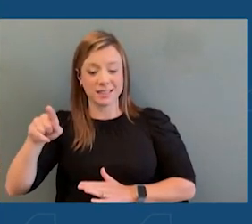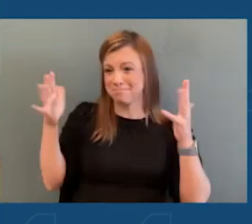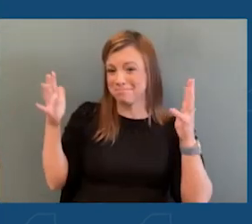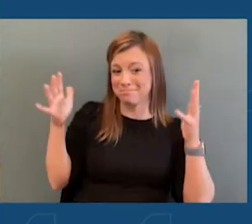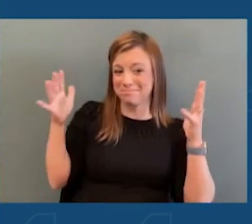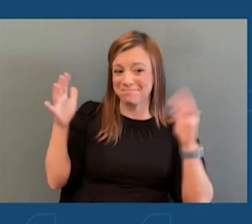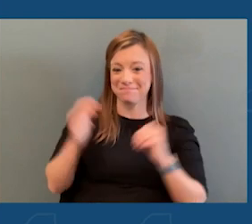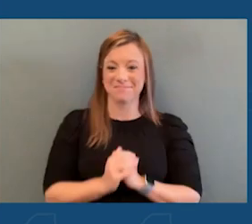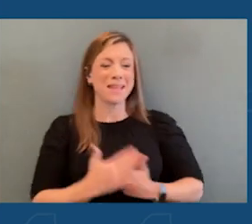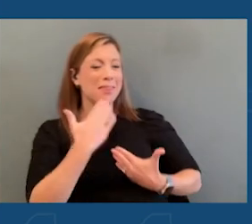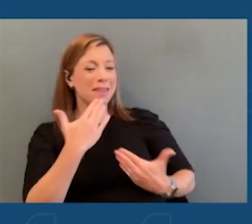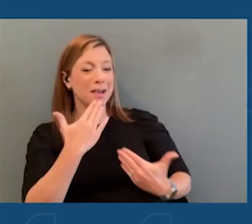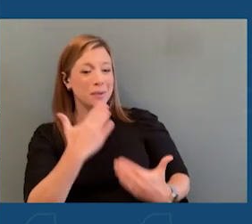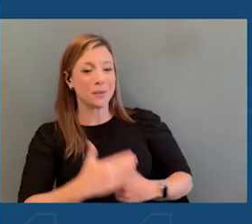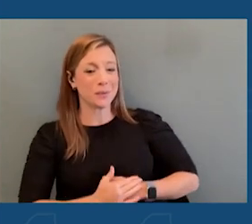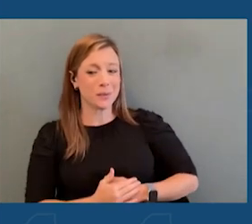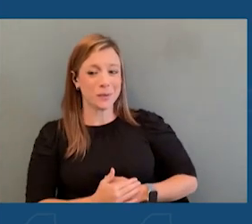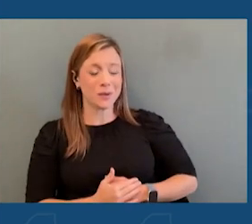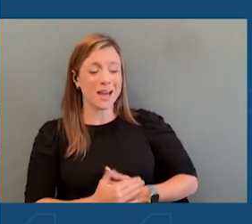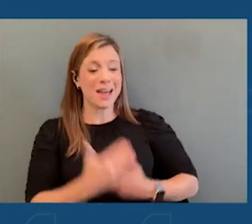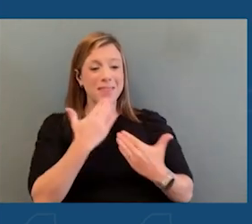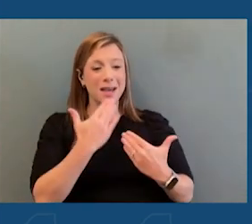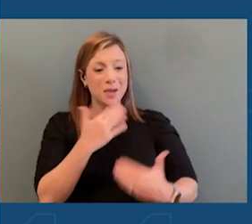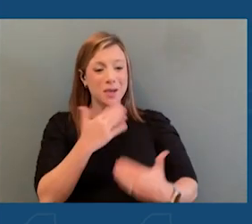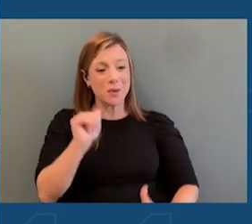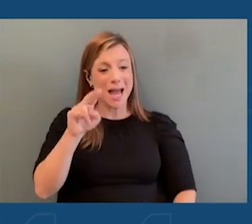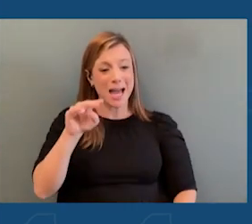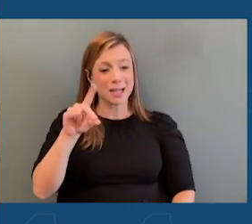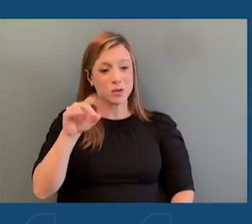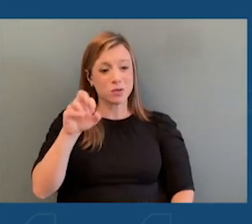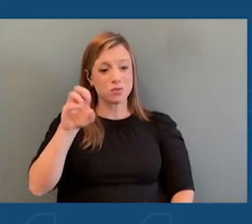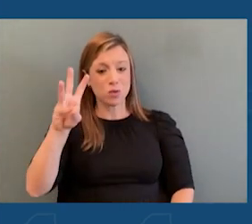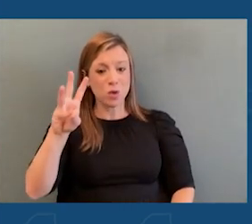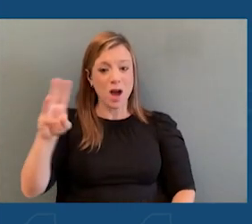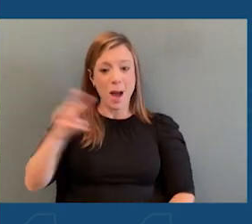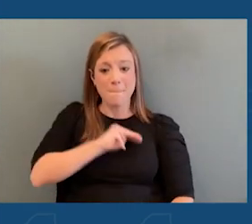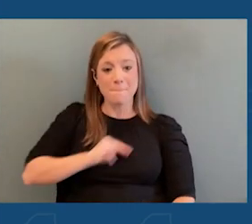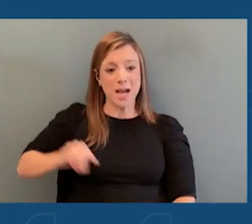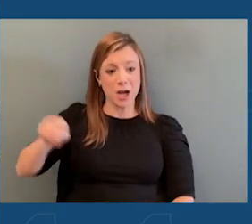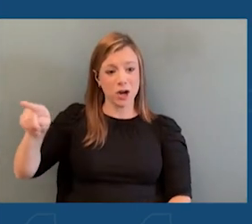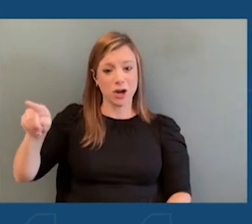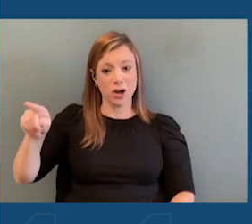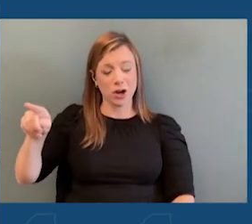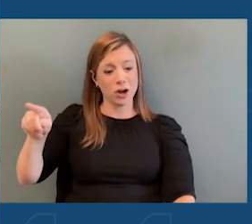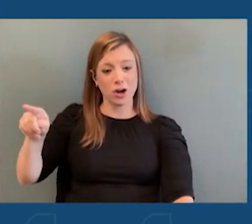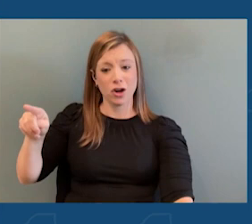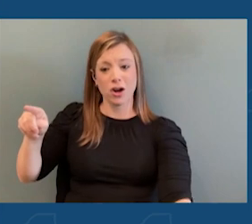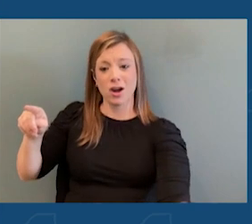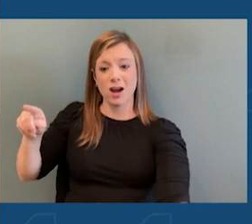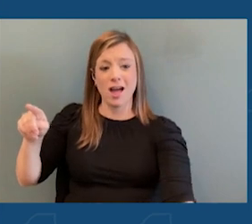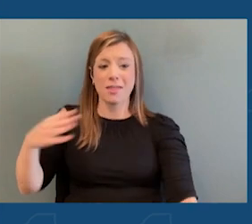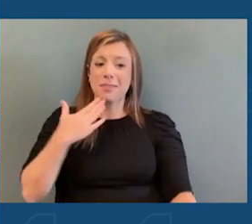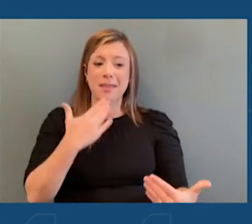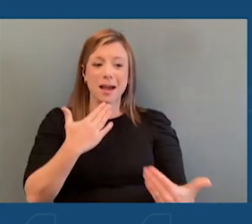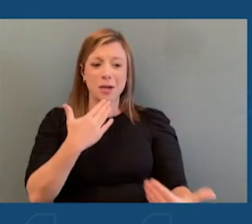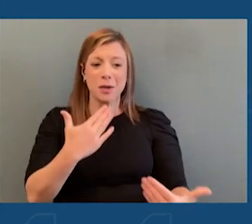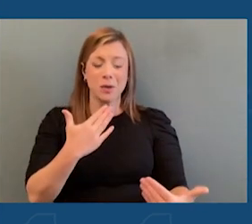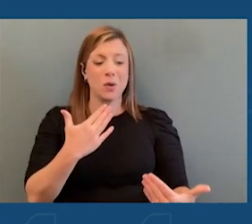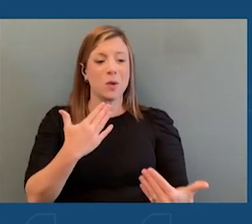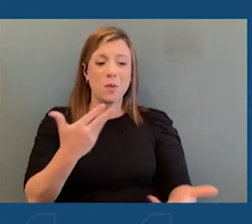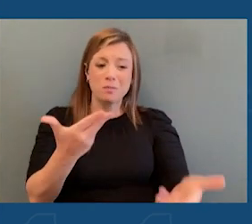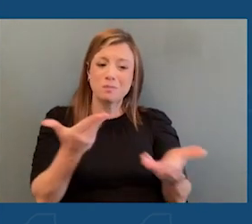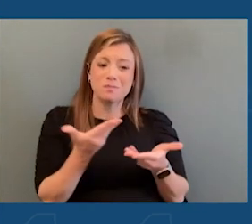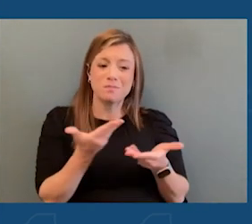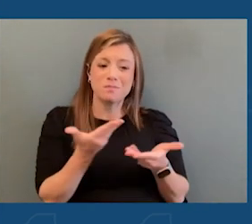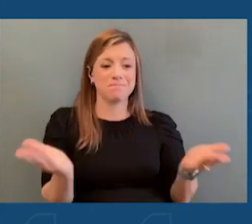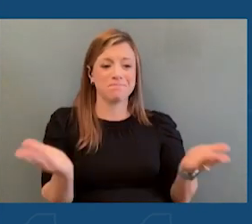Thank you, Andrew. And as you say, on behalf of Mayor Eric Adams, I want to say welcome to everyone. You know that for the first time,